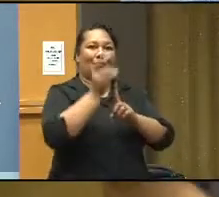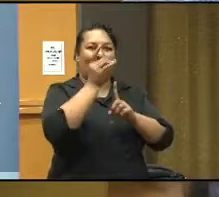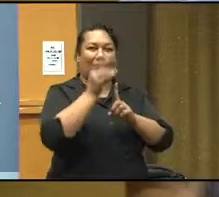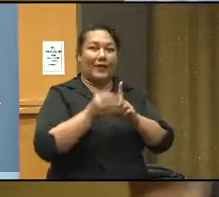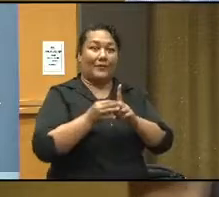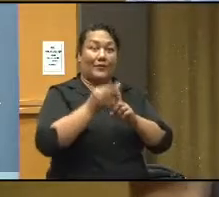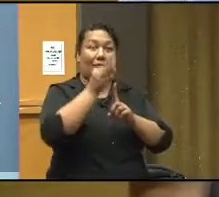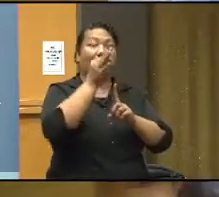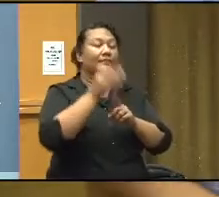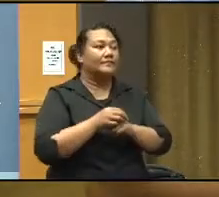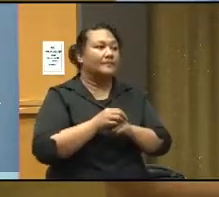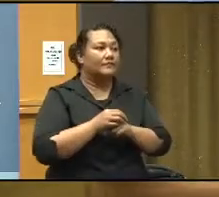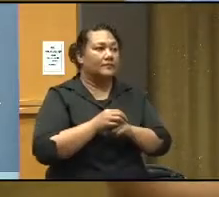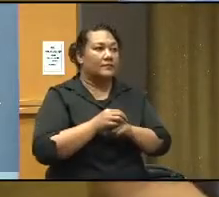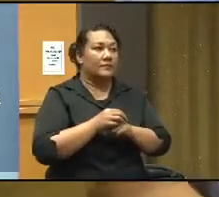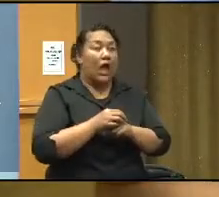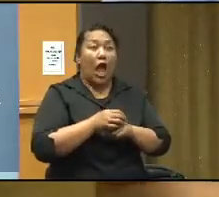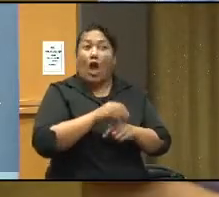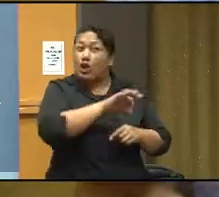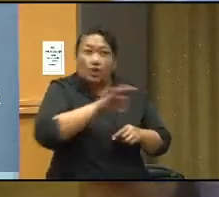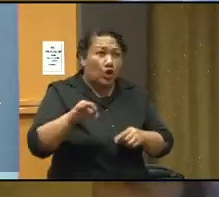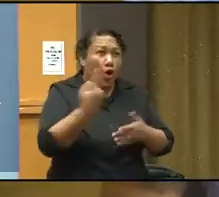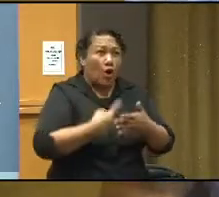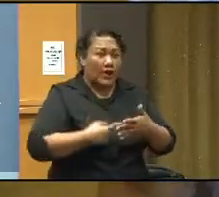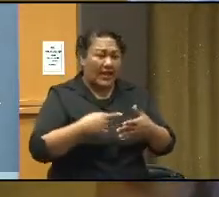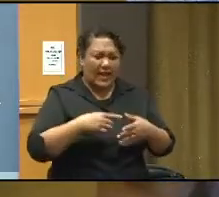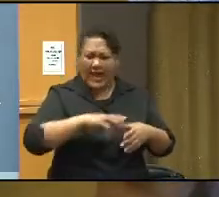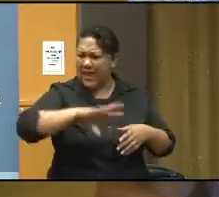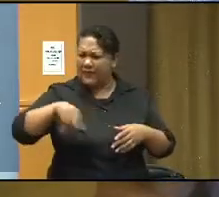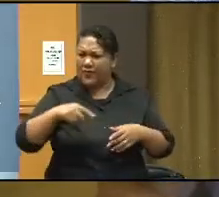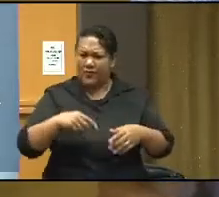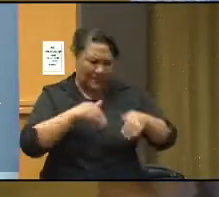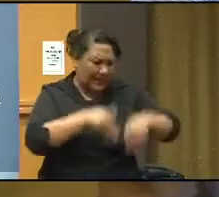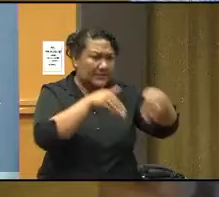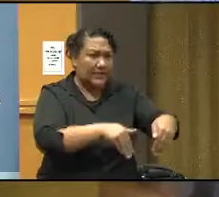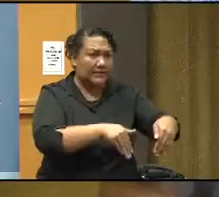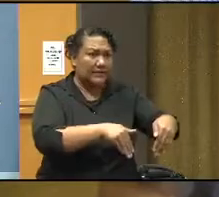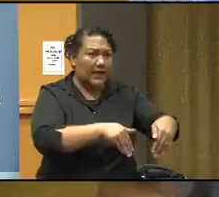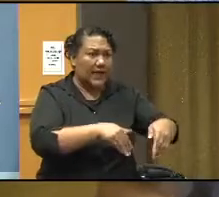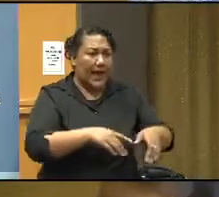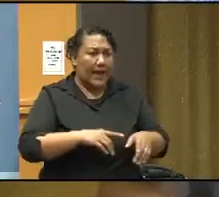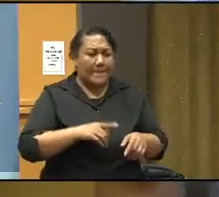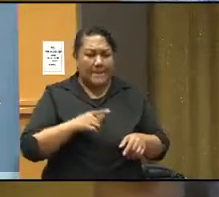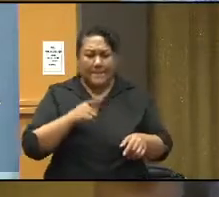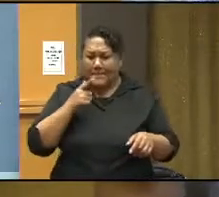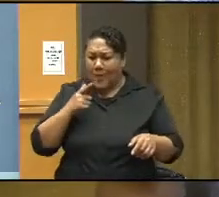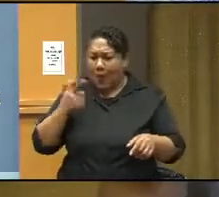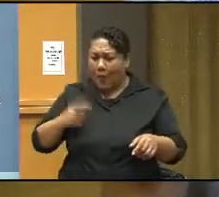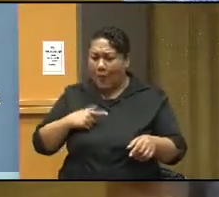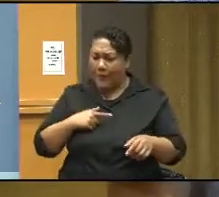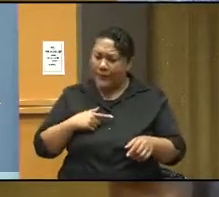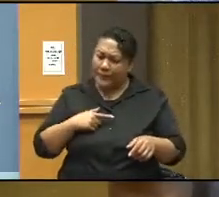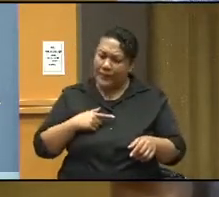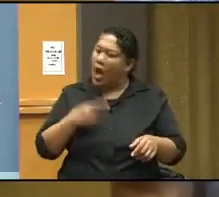in tutorials, it's not just everybody participation, because I've seen a lot of course outlines which has give 10 marks for class